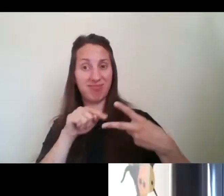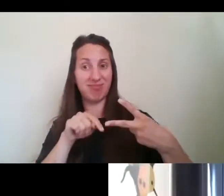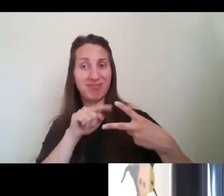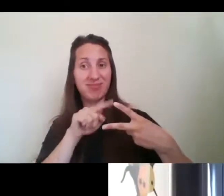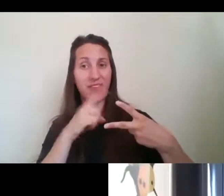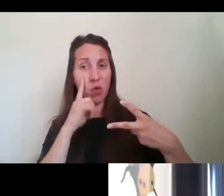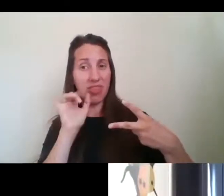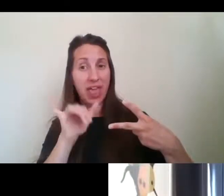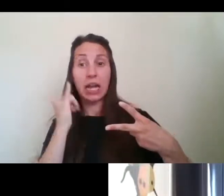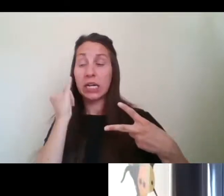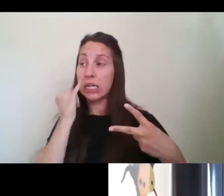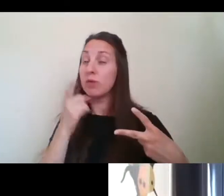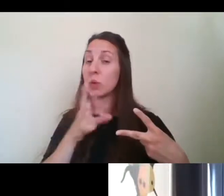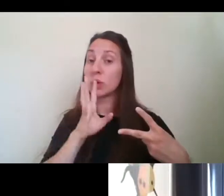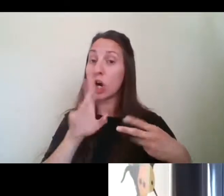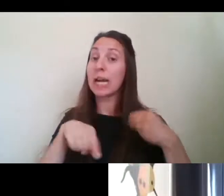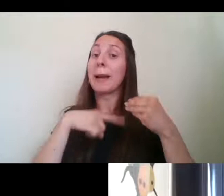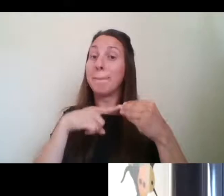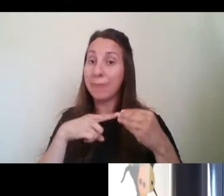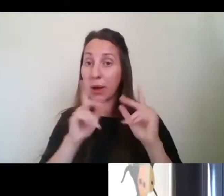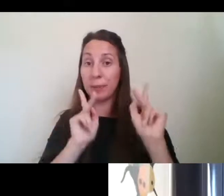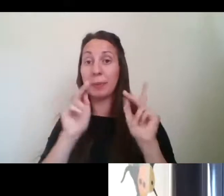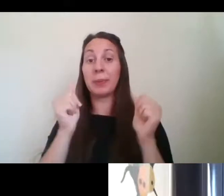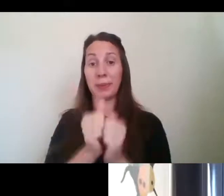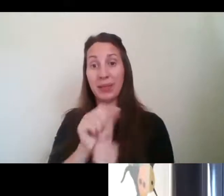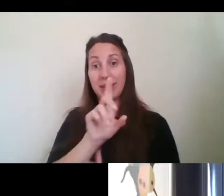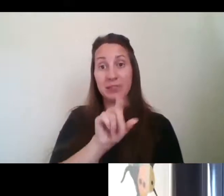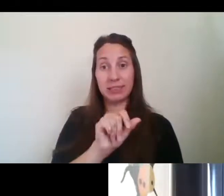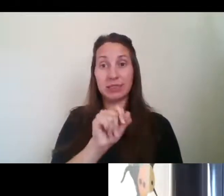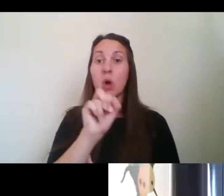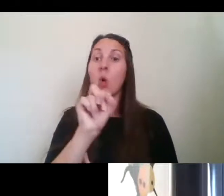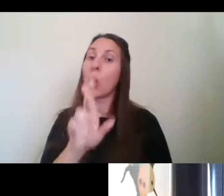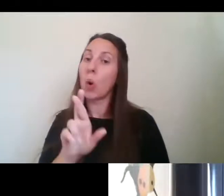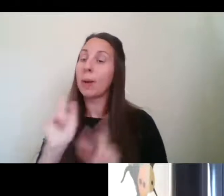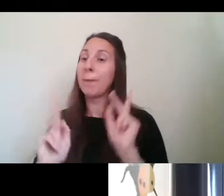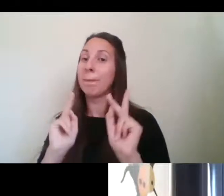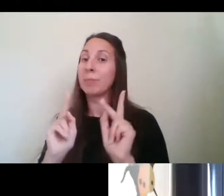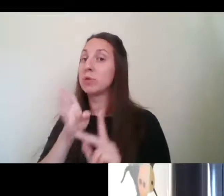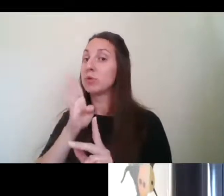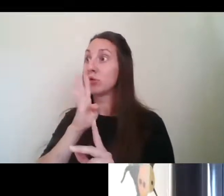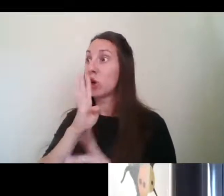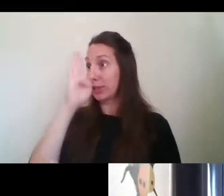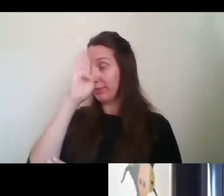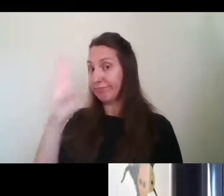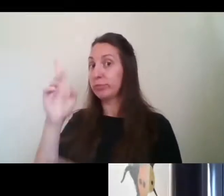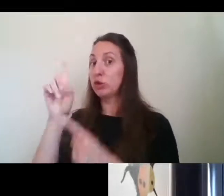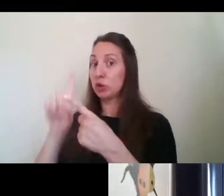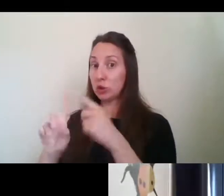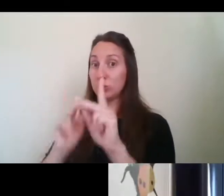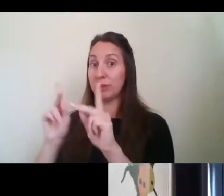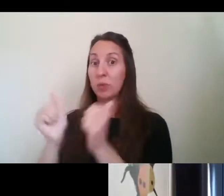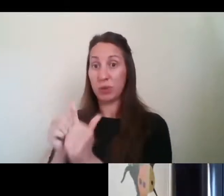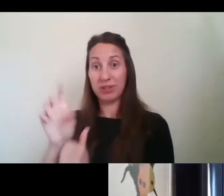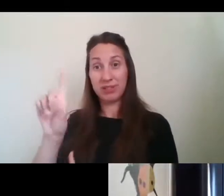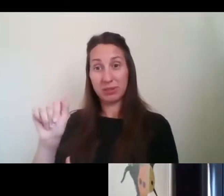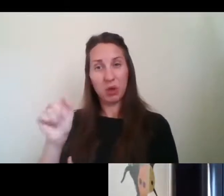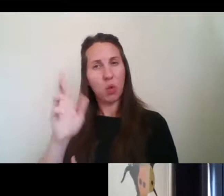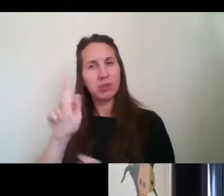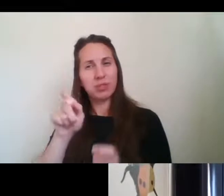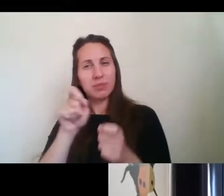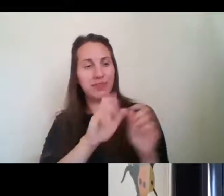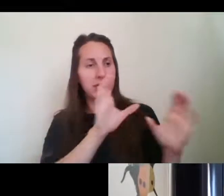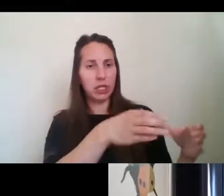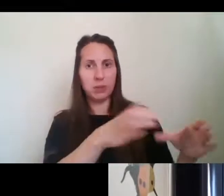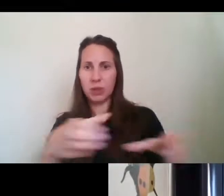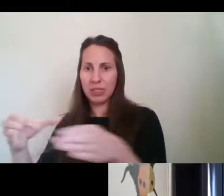talking about people with disabilities, if you're talking to people with disabilities, if you're talking about specific disability communities,